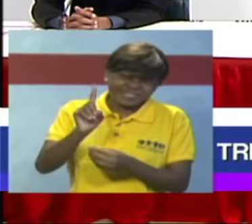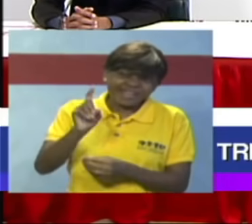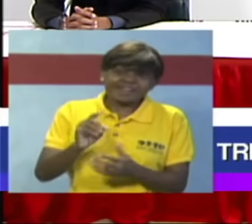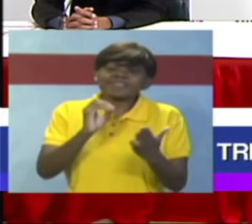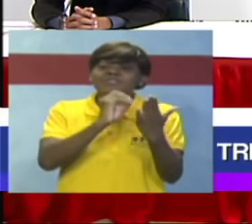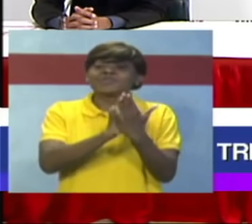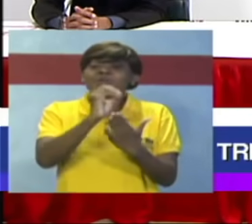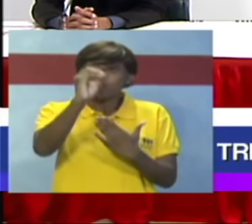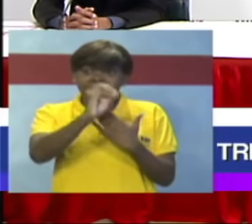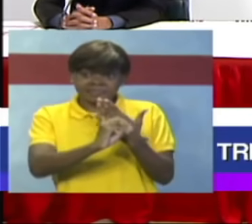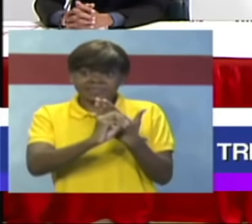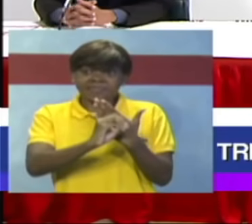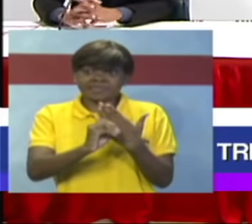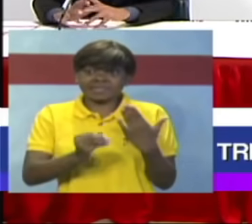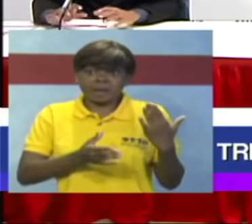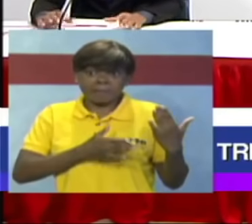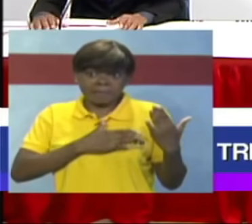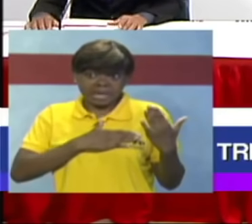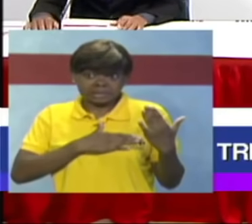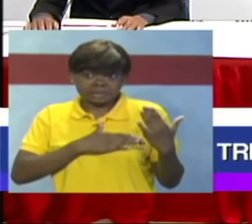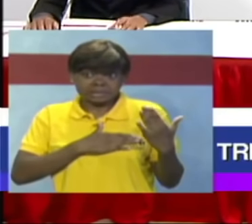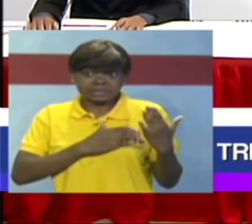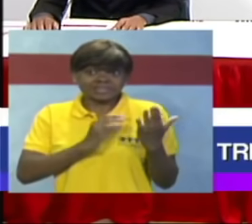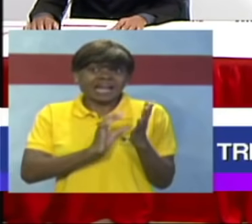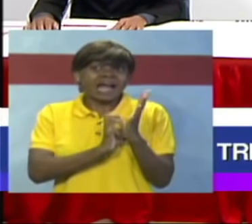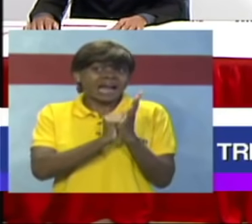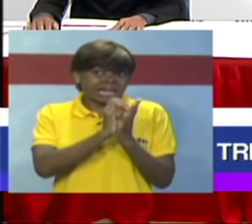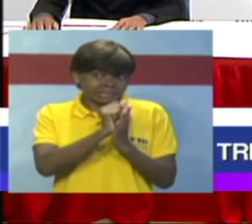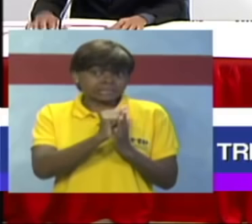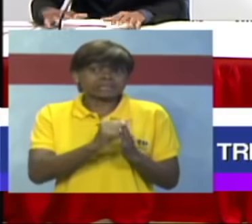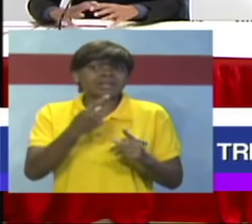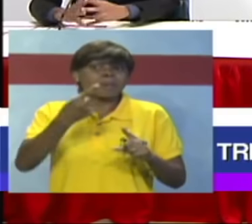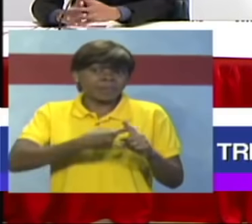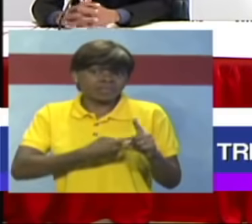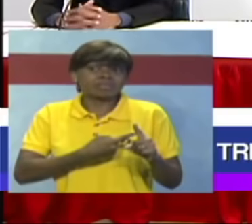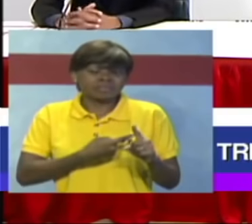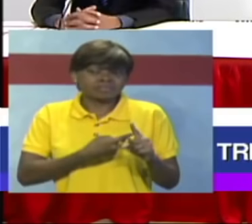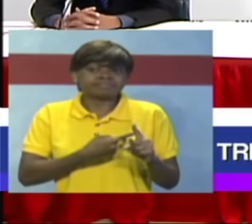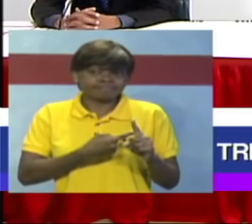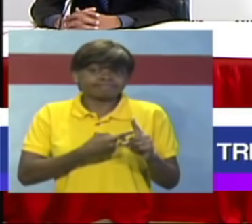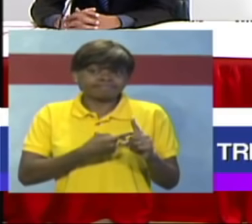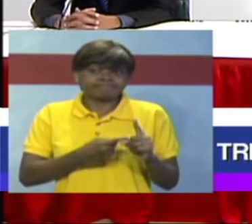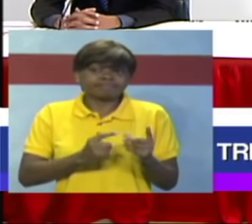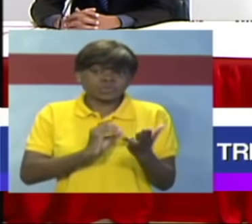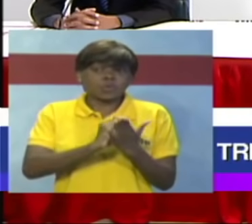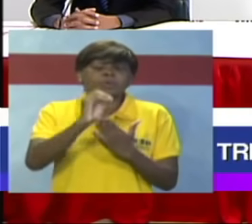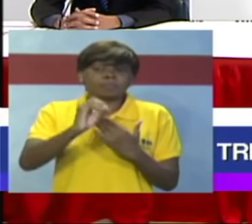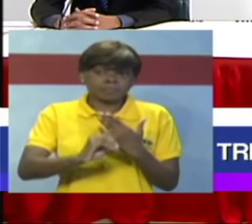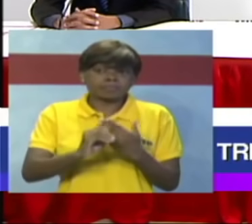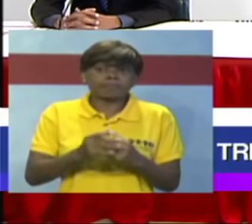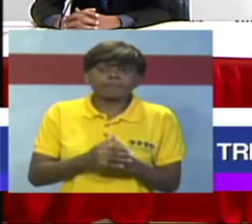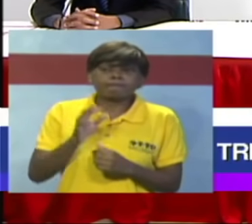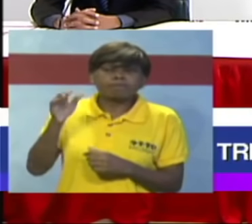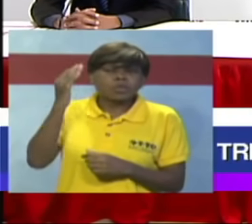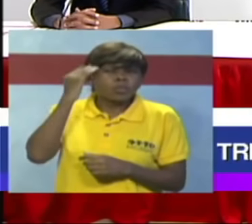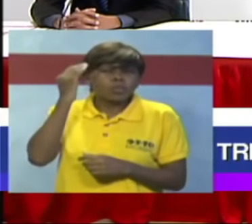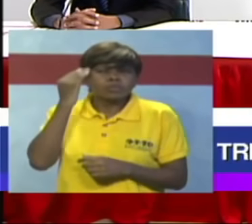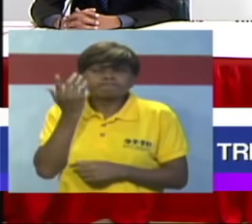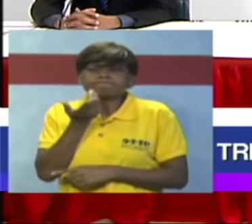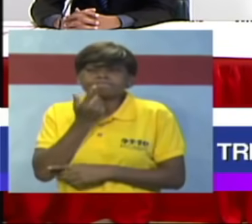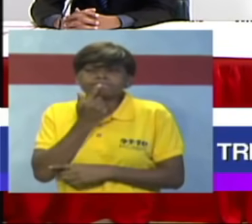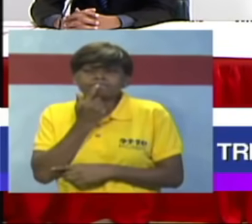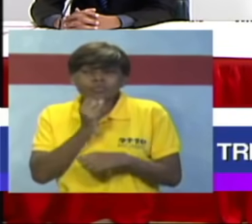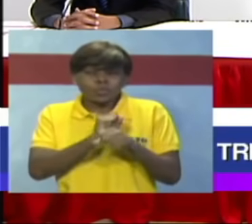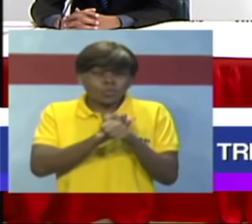Breast Cancer Month, and I know that COVID-19 has impacted the way we do things. And how has